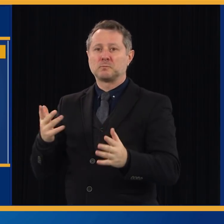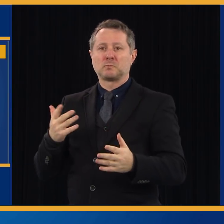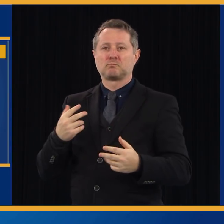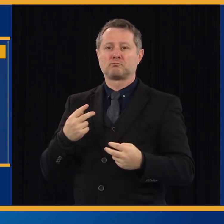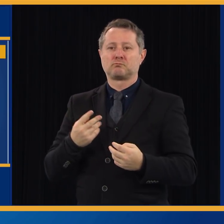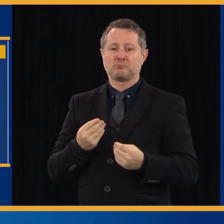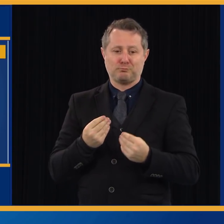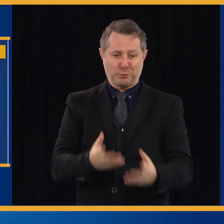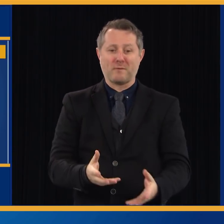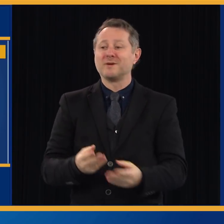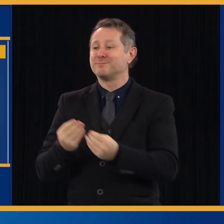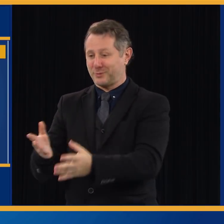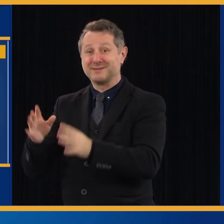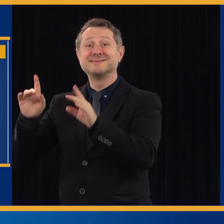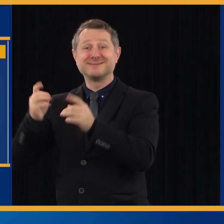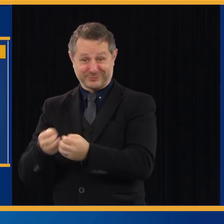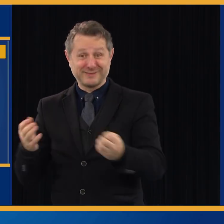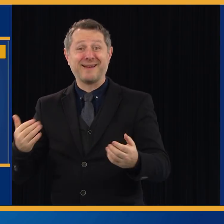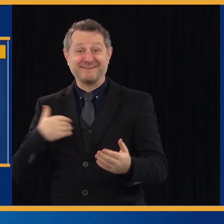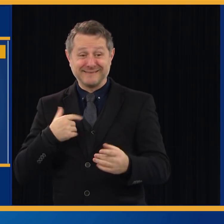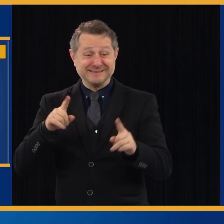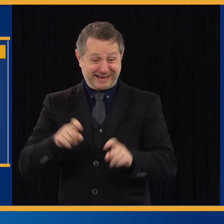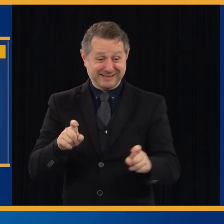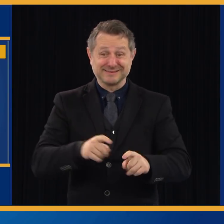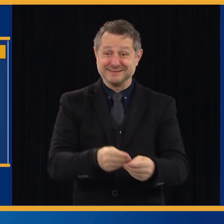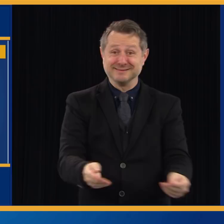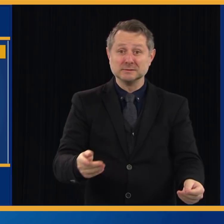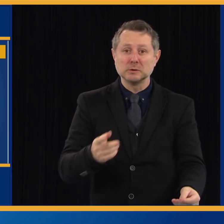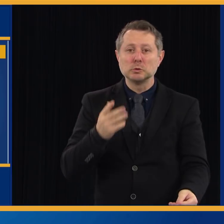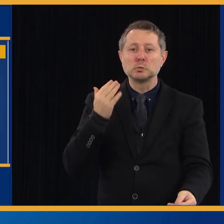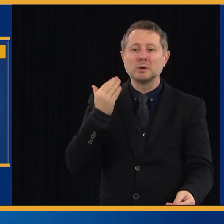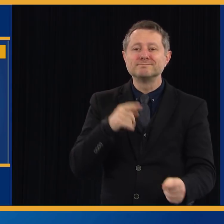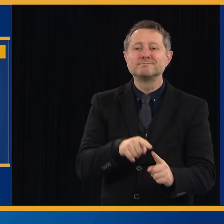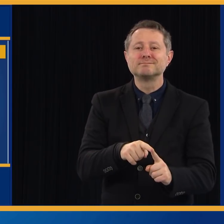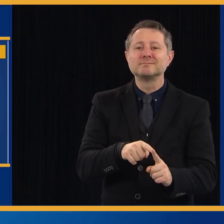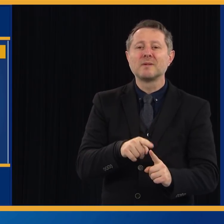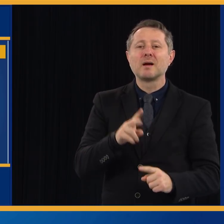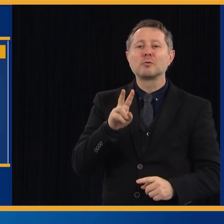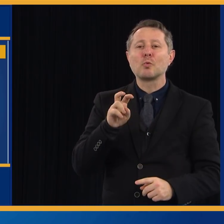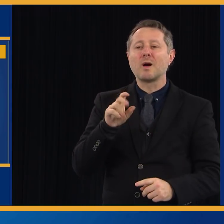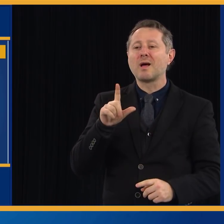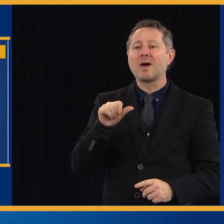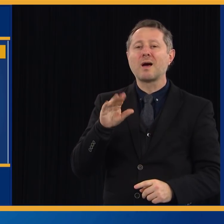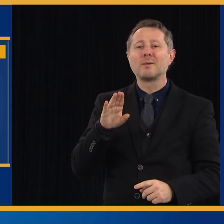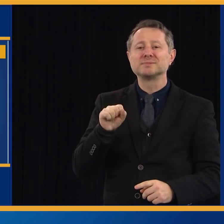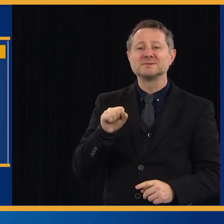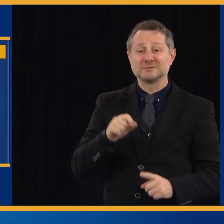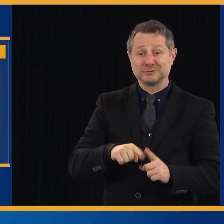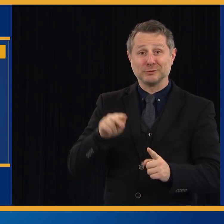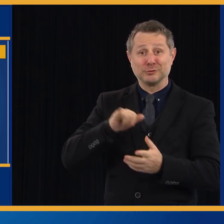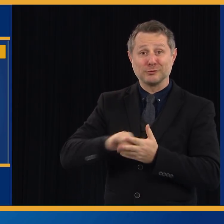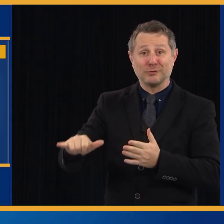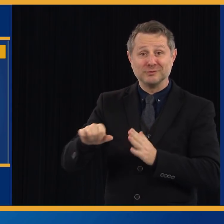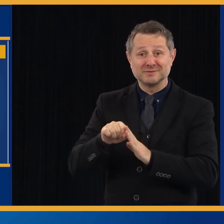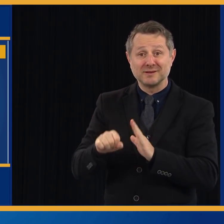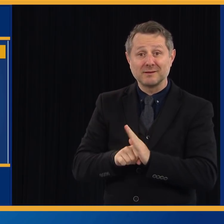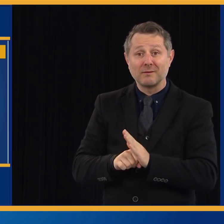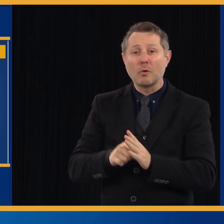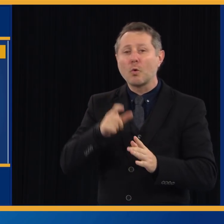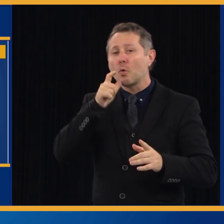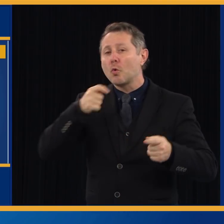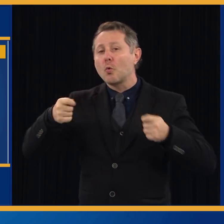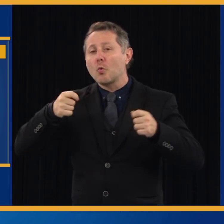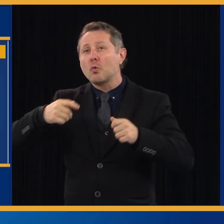testing because the 200 labs in New York State are regulated by New York State.